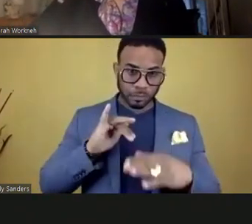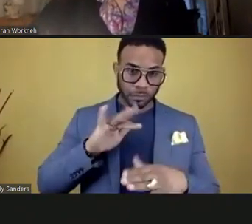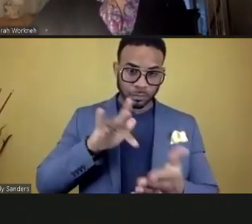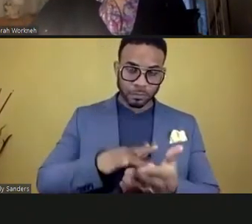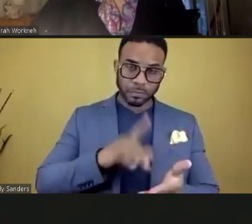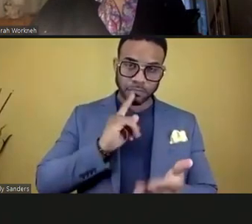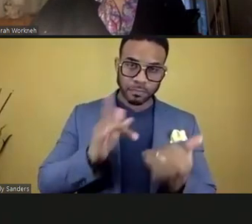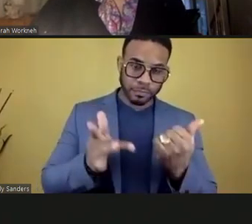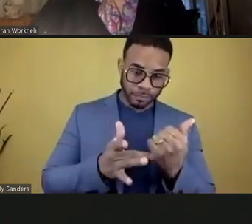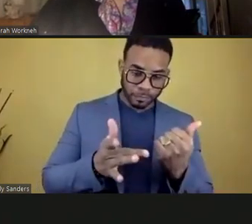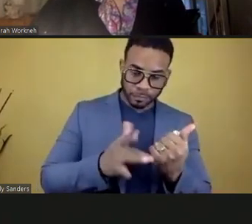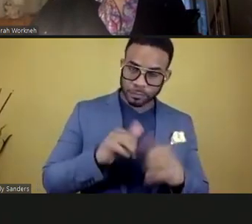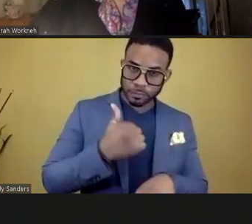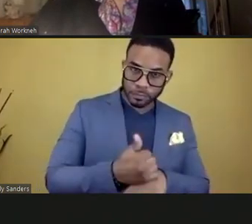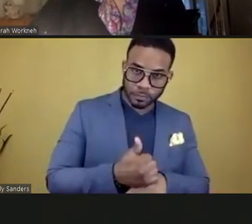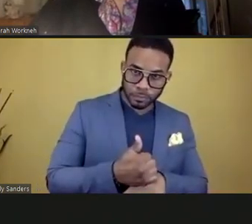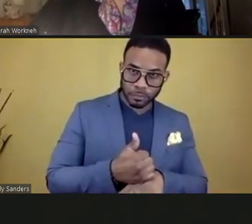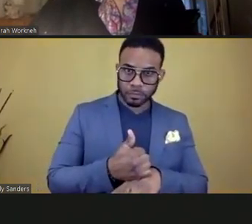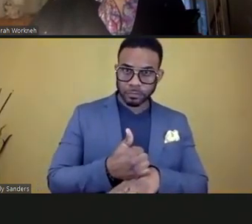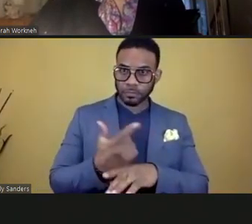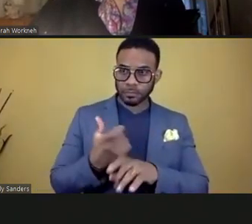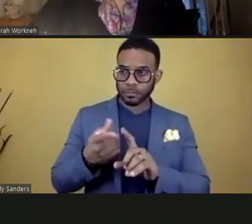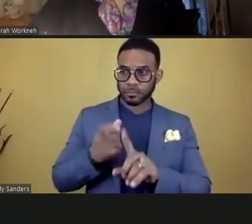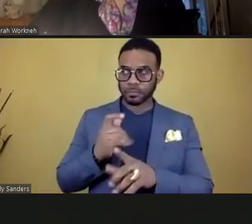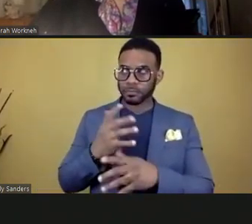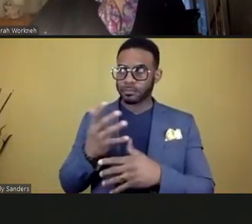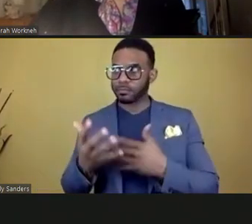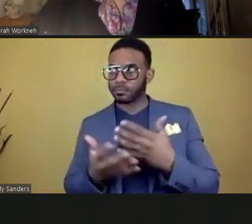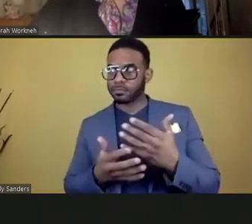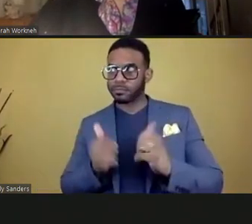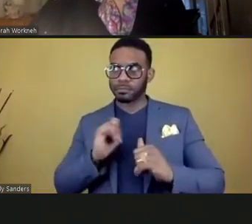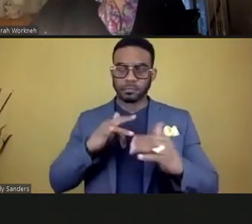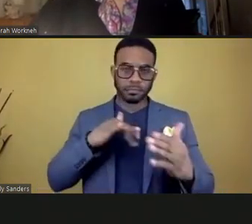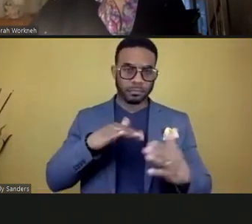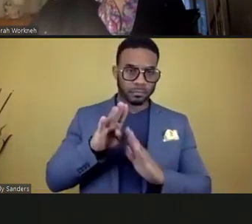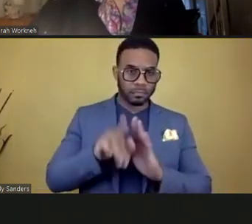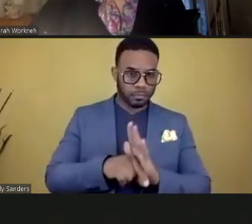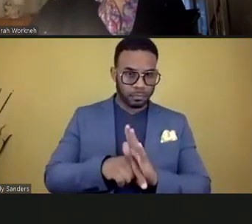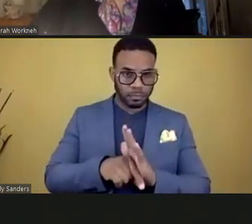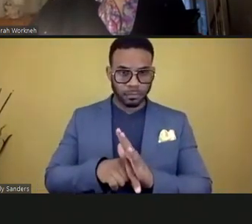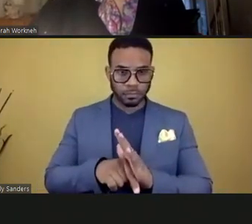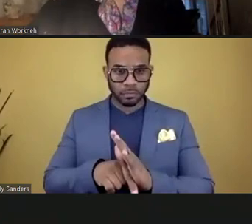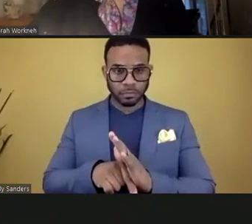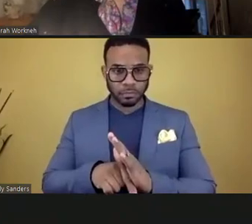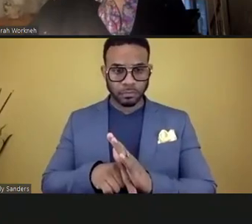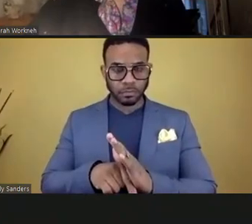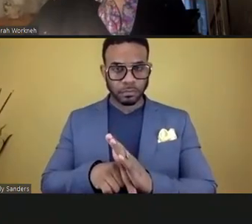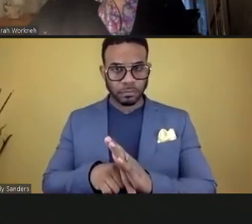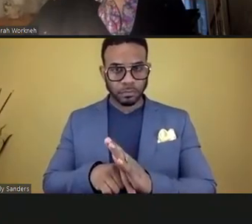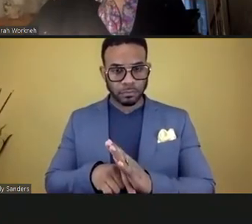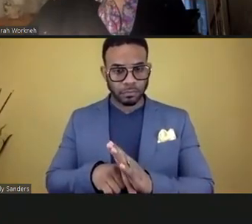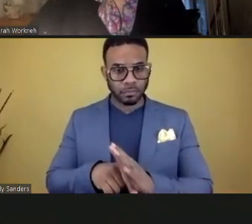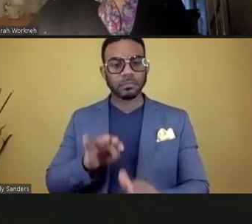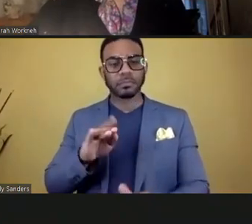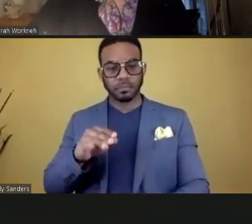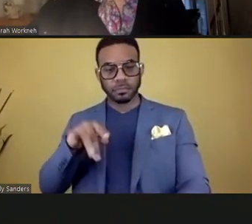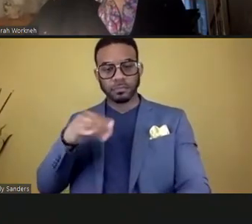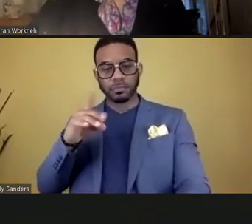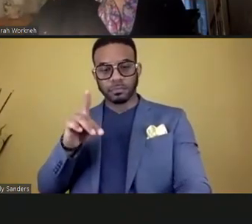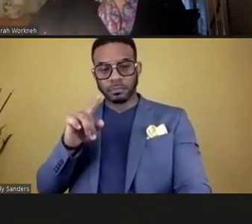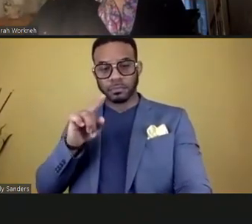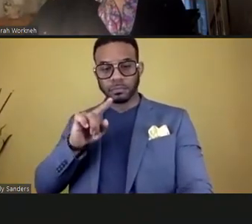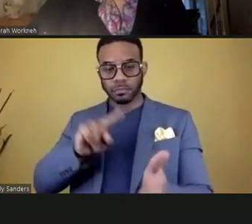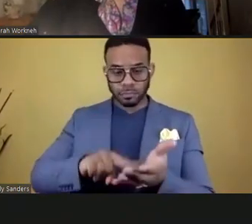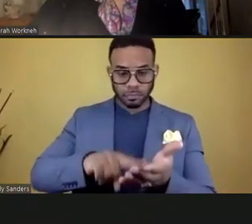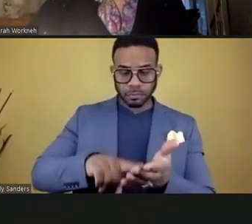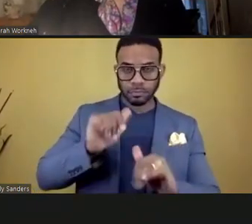is technology-based, and I'm coming from a sort of performance studies background, I did PhD research in